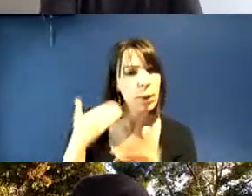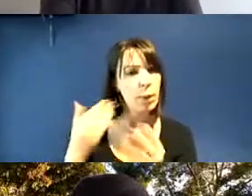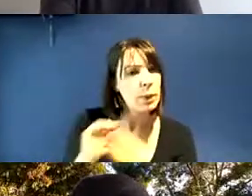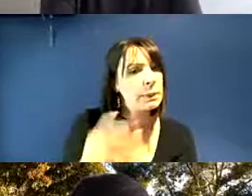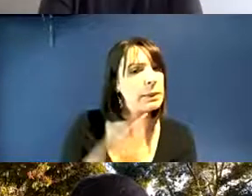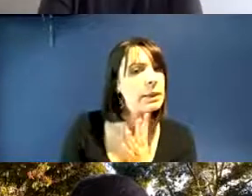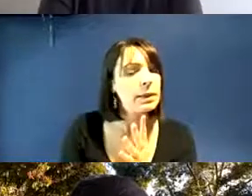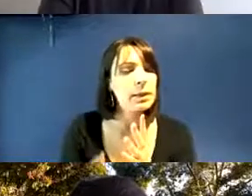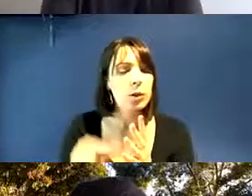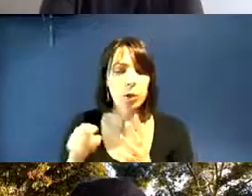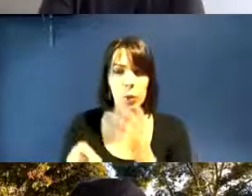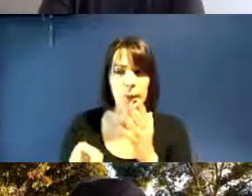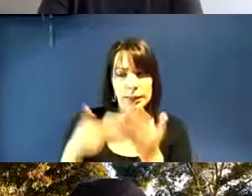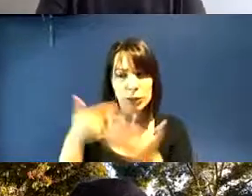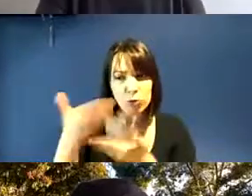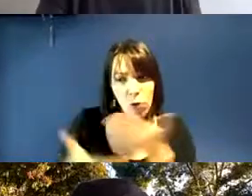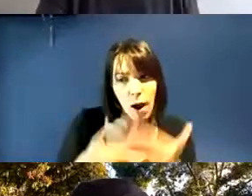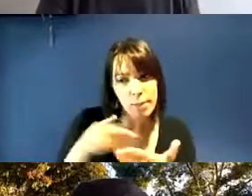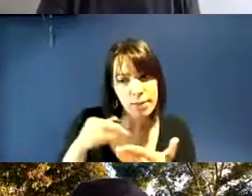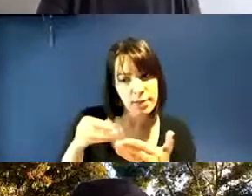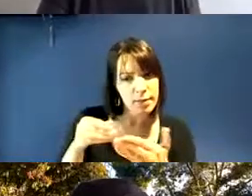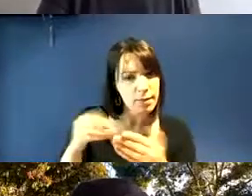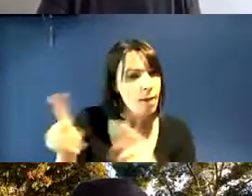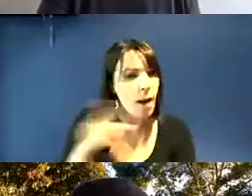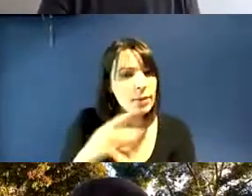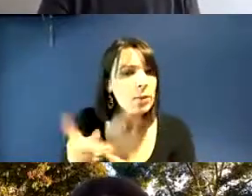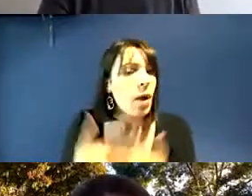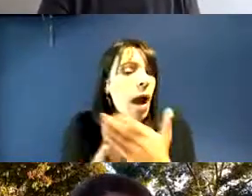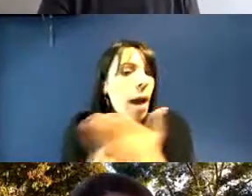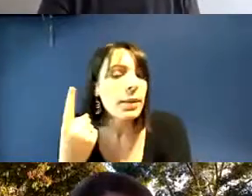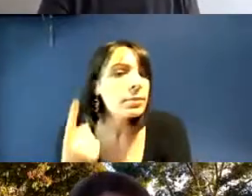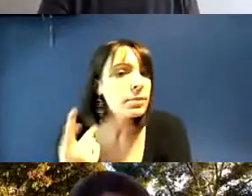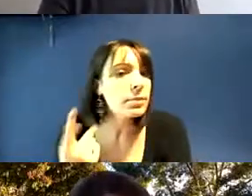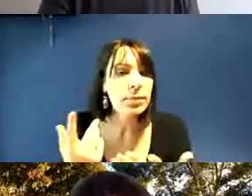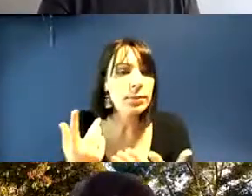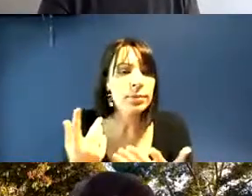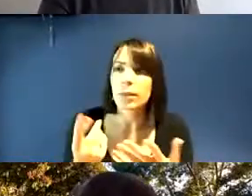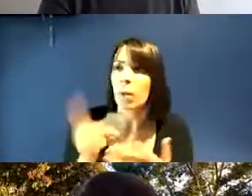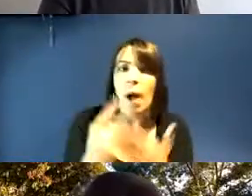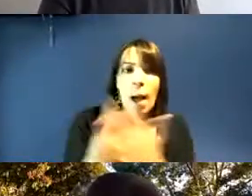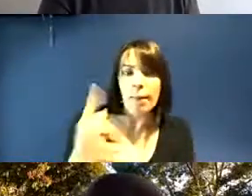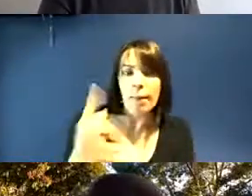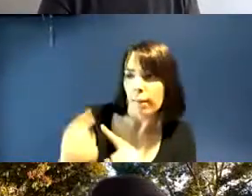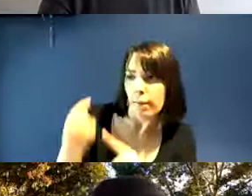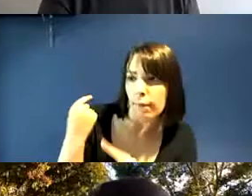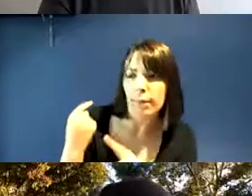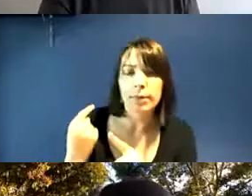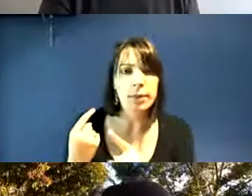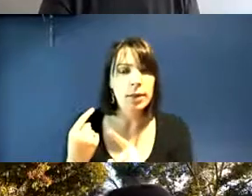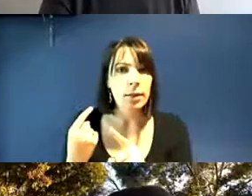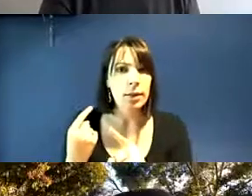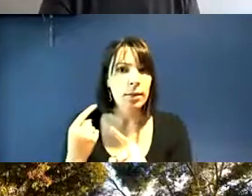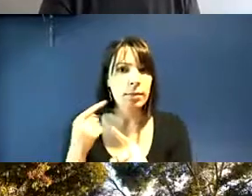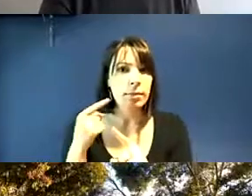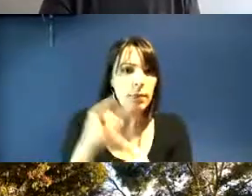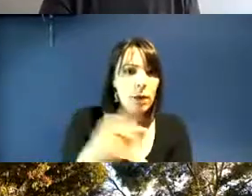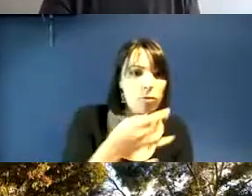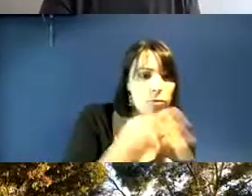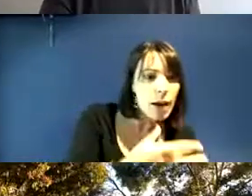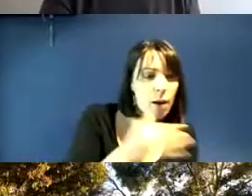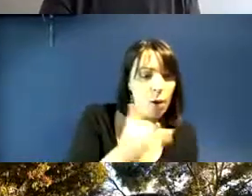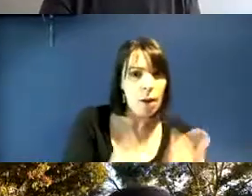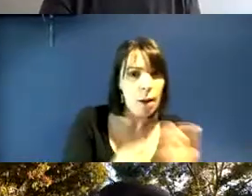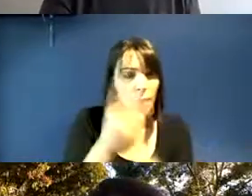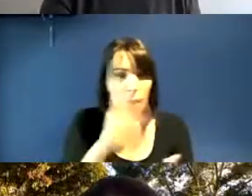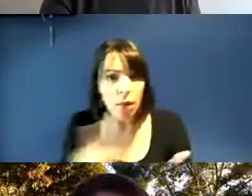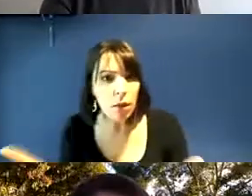describes the nature of this violence, such as the kinds of violence women with disability experience, the prevalence of this violence, the